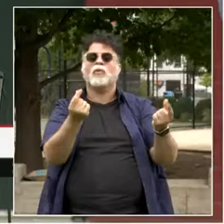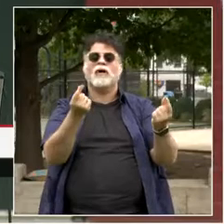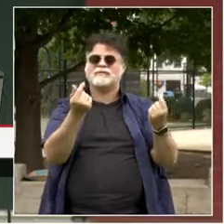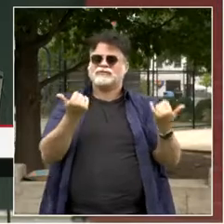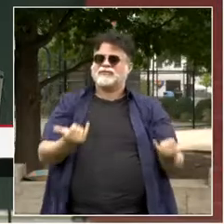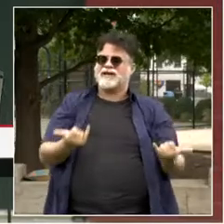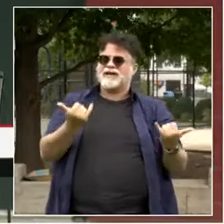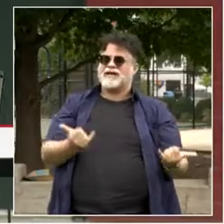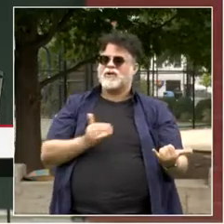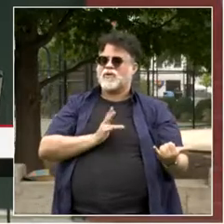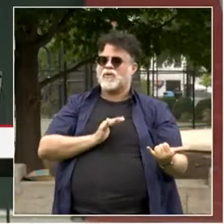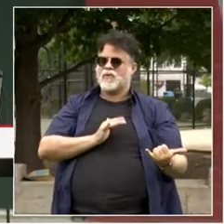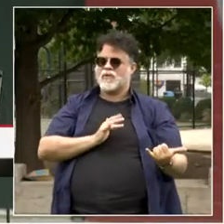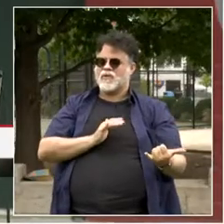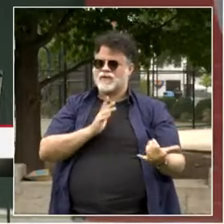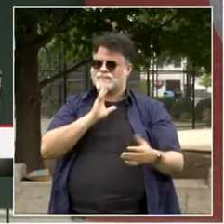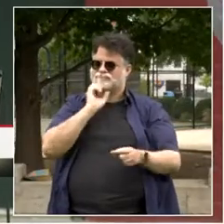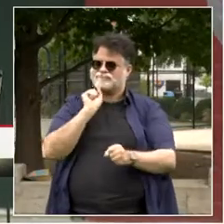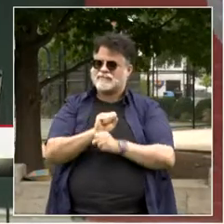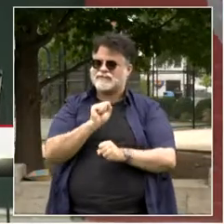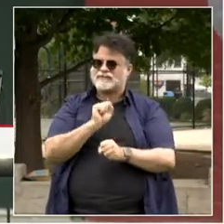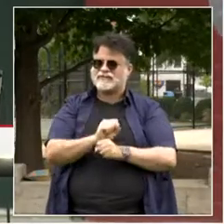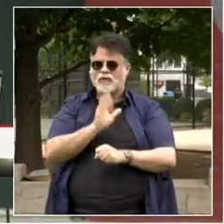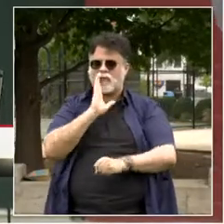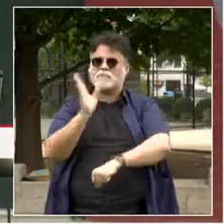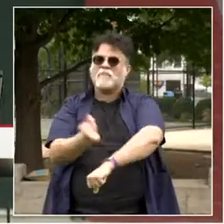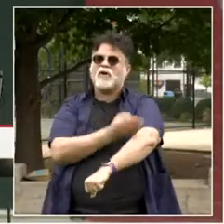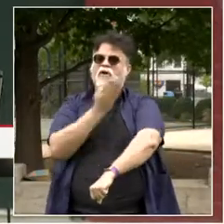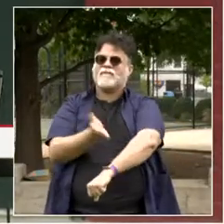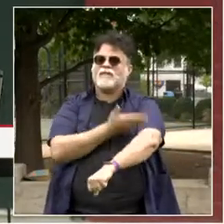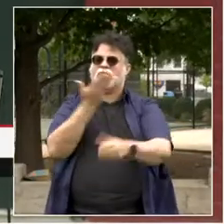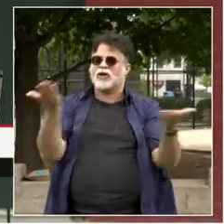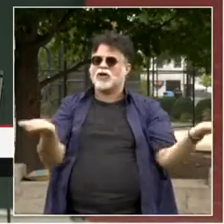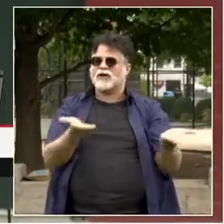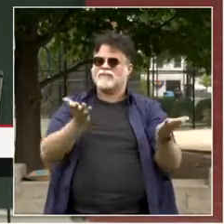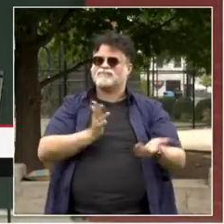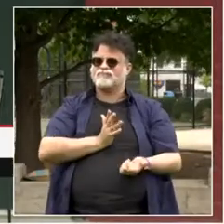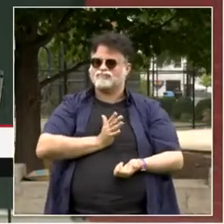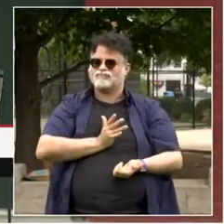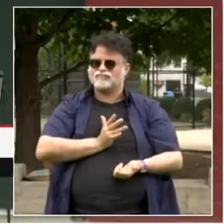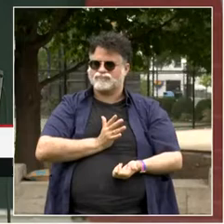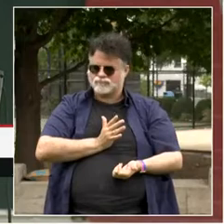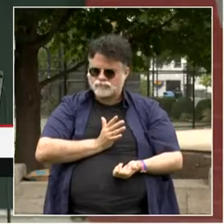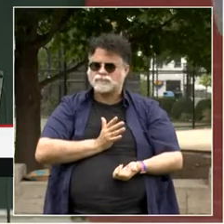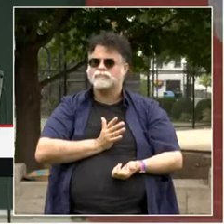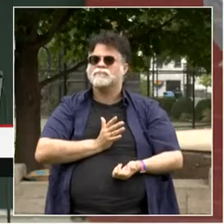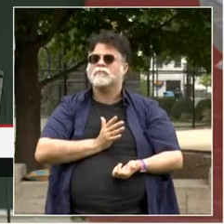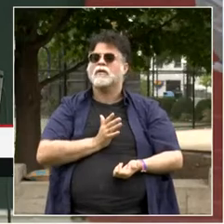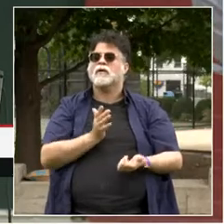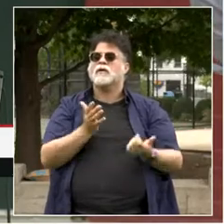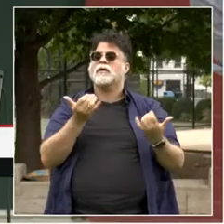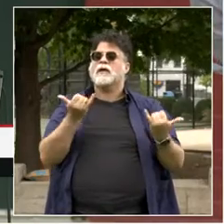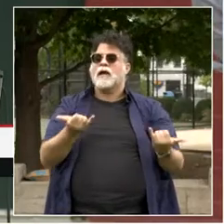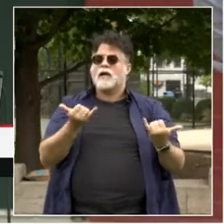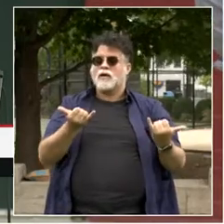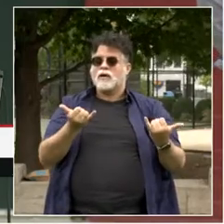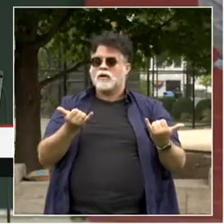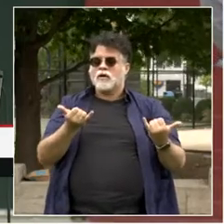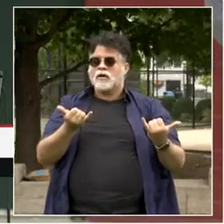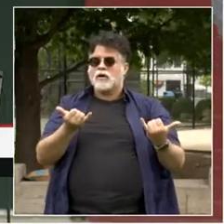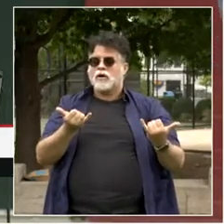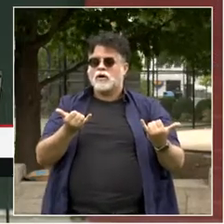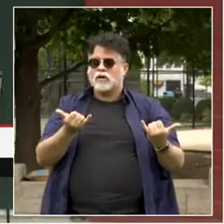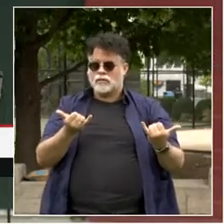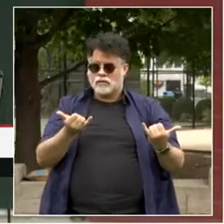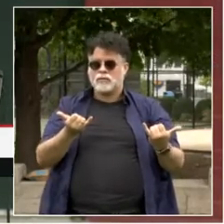ground. We know that our families are ready to have their spray park back, and we're going to get it back for you. We're going